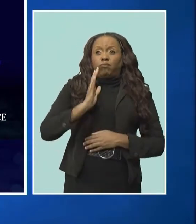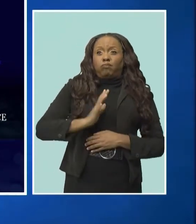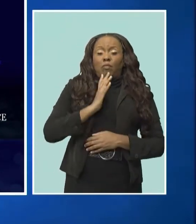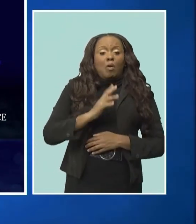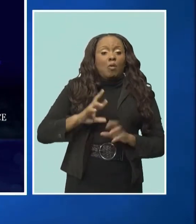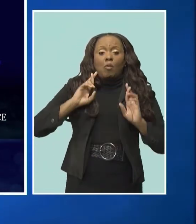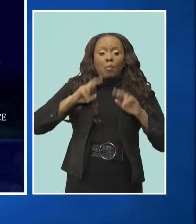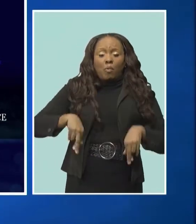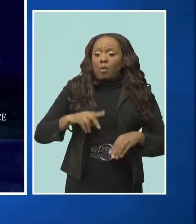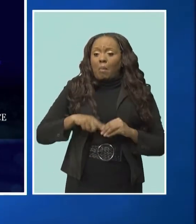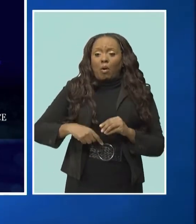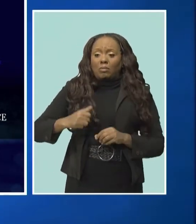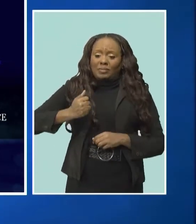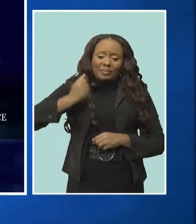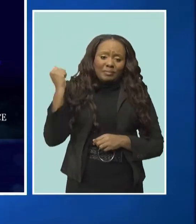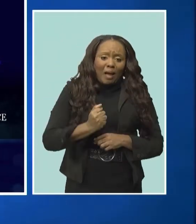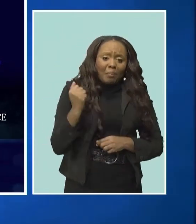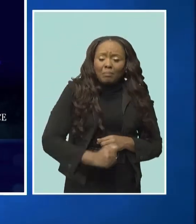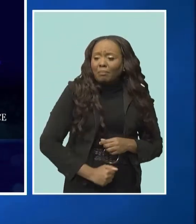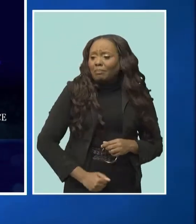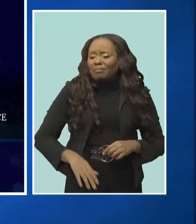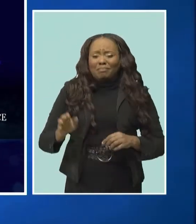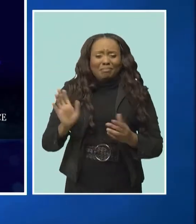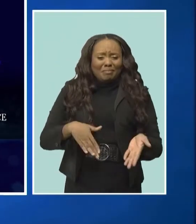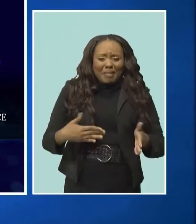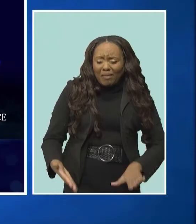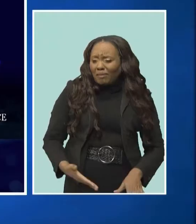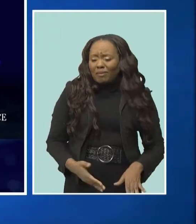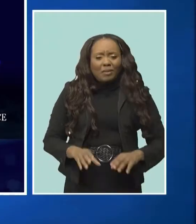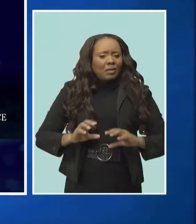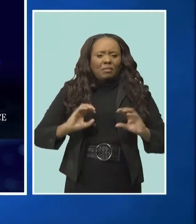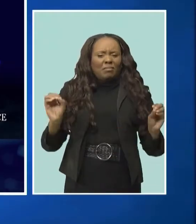stabbing or death of any school child.